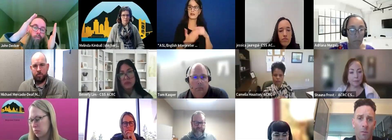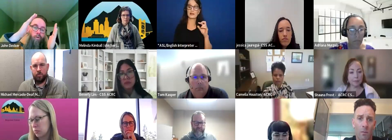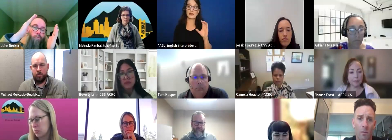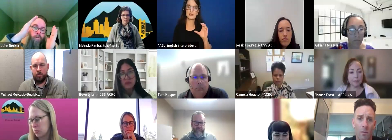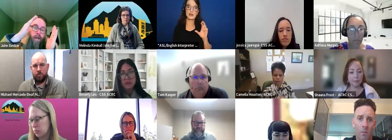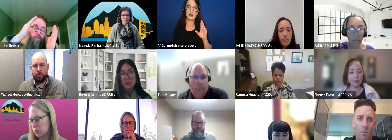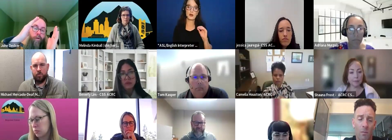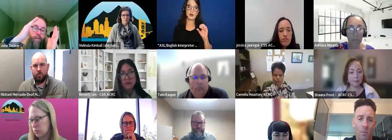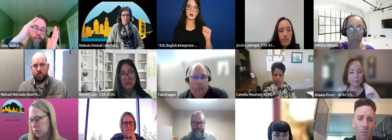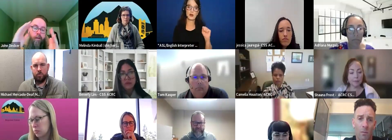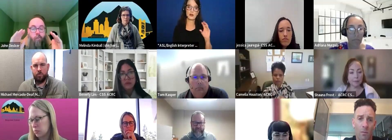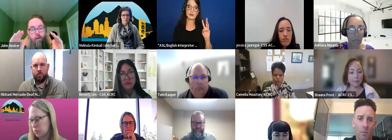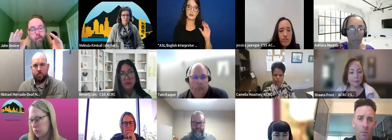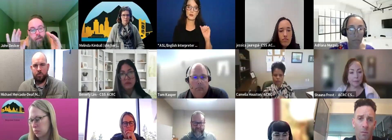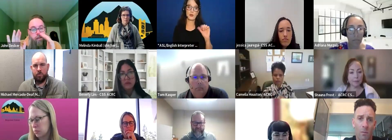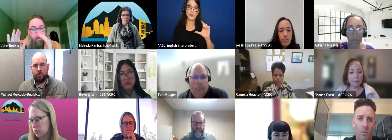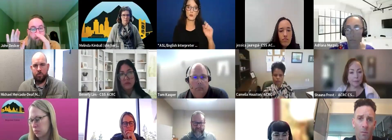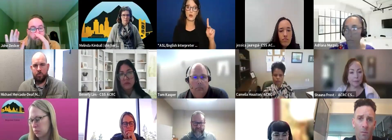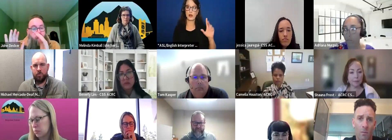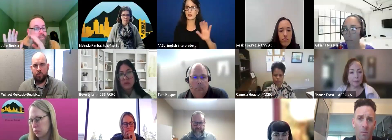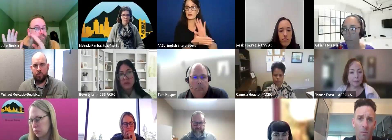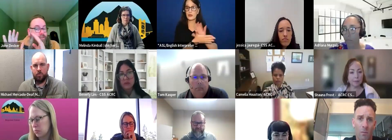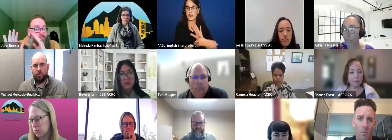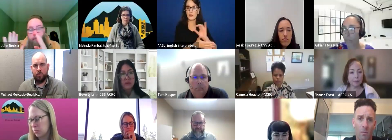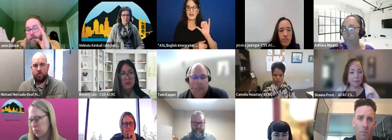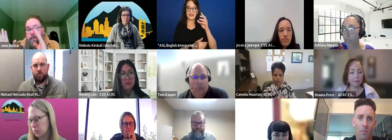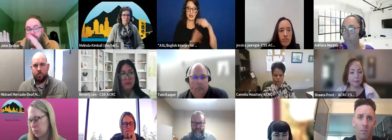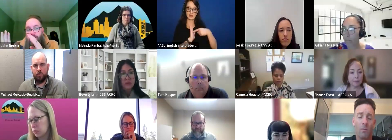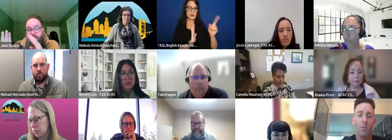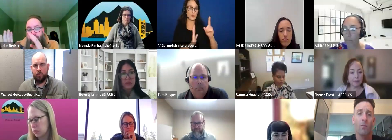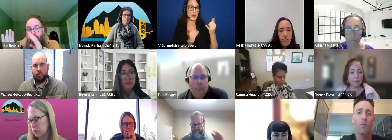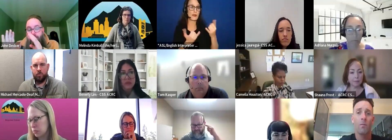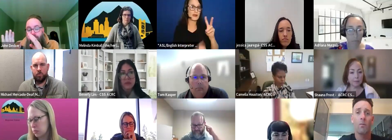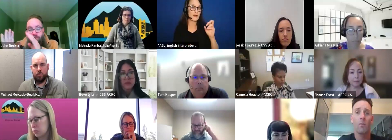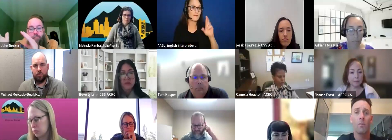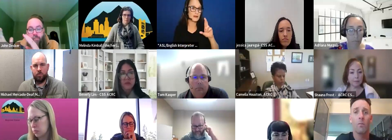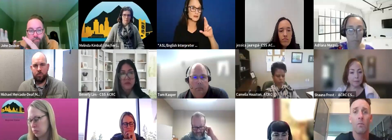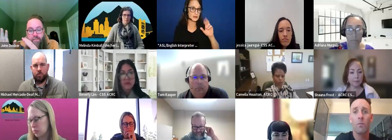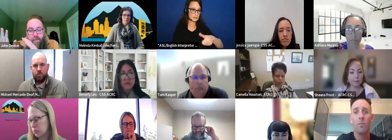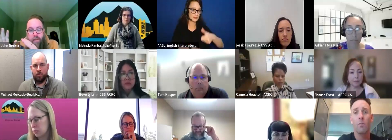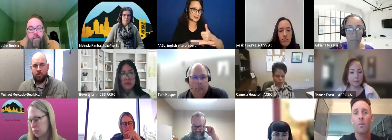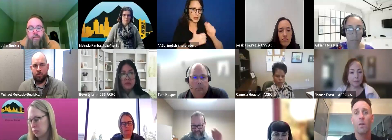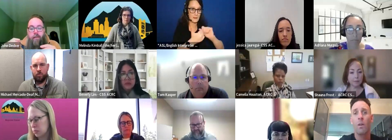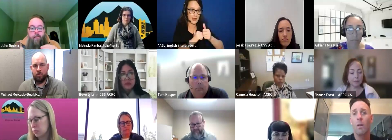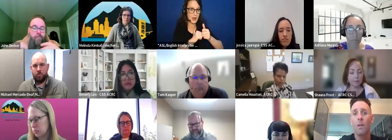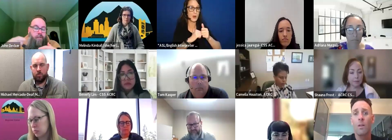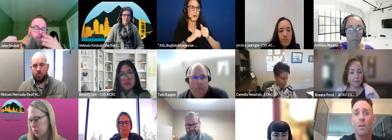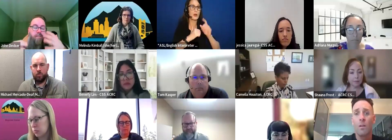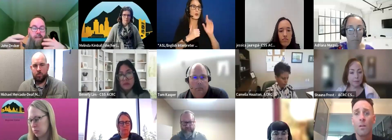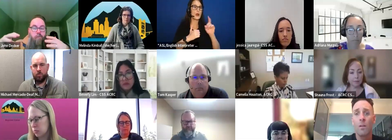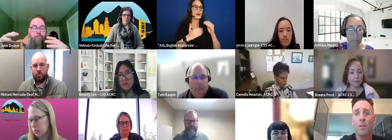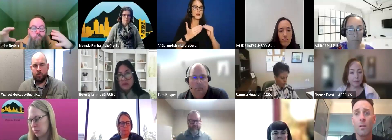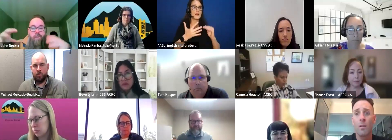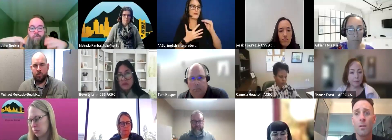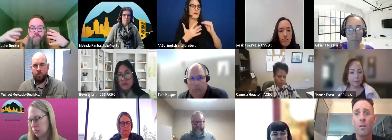people were vendored at currently and where they need to possibly be to fully implement the rate study. The